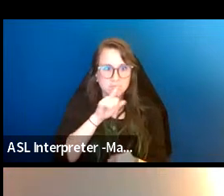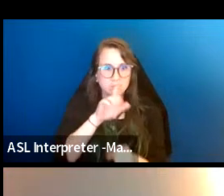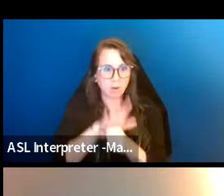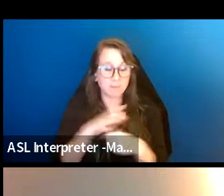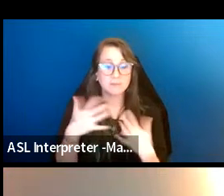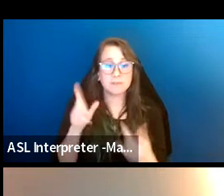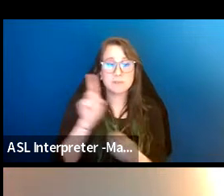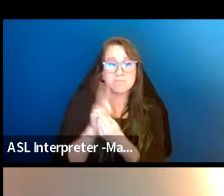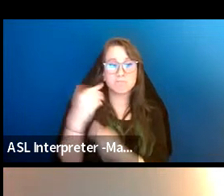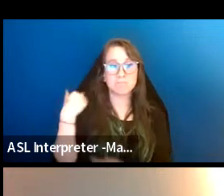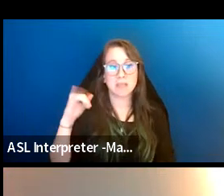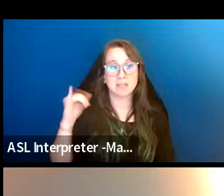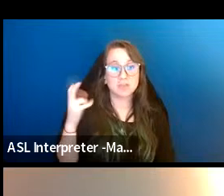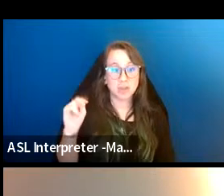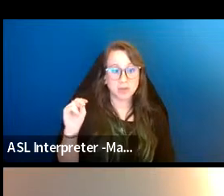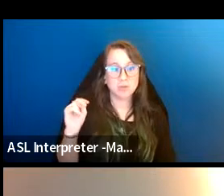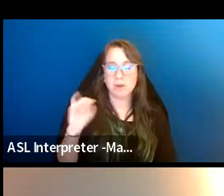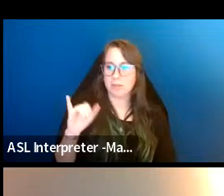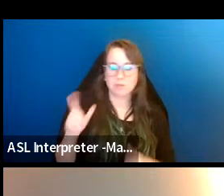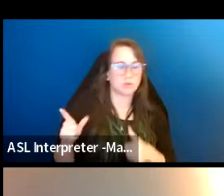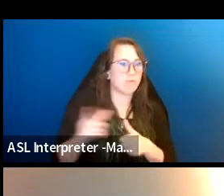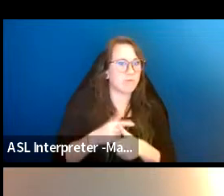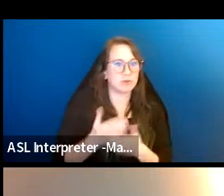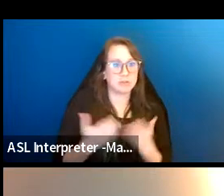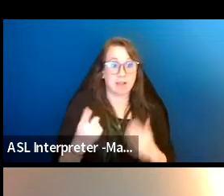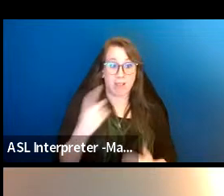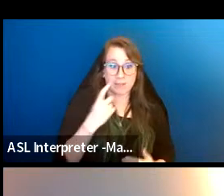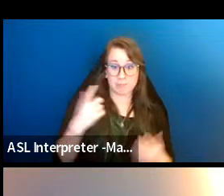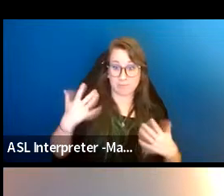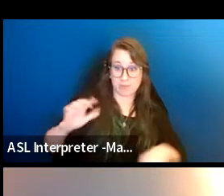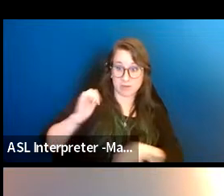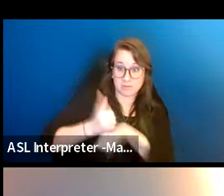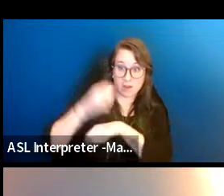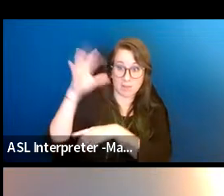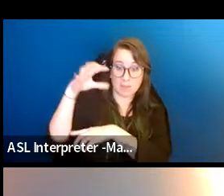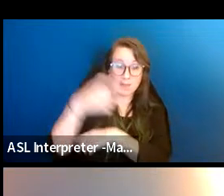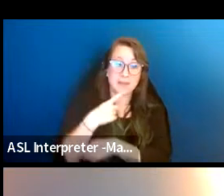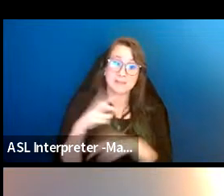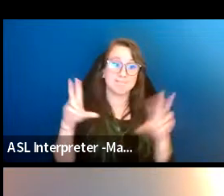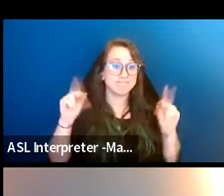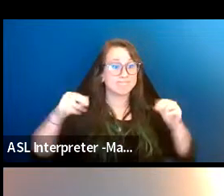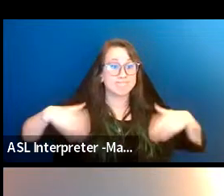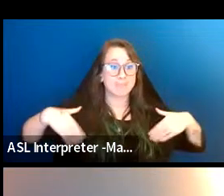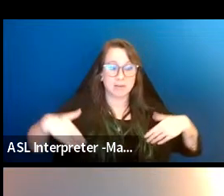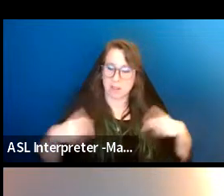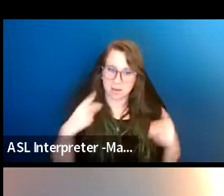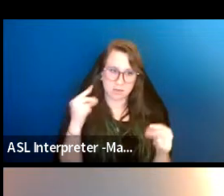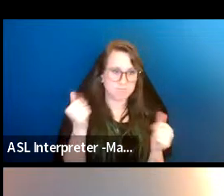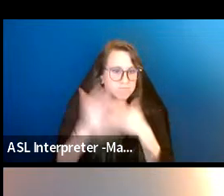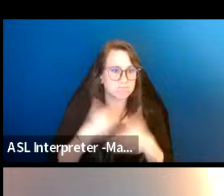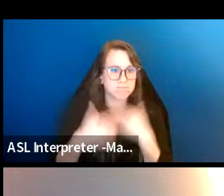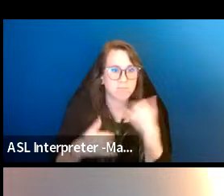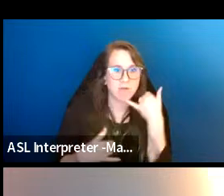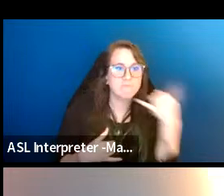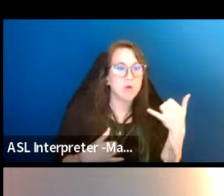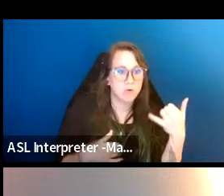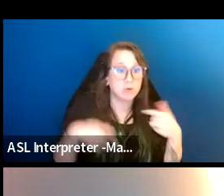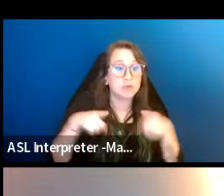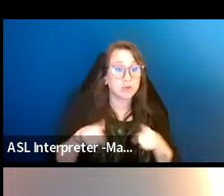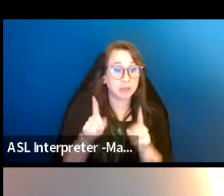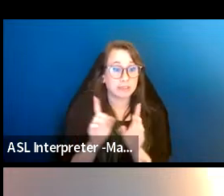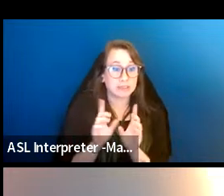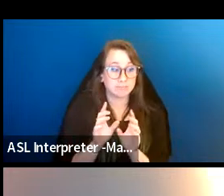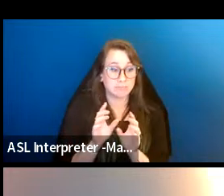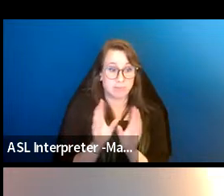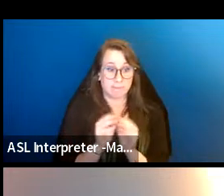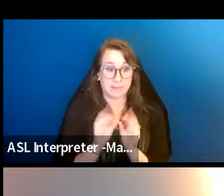January, and that was one of the first things out. Was he asked me if the camera had been installed. I told him it had not, and he got right on the phone while I was meeting with him and started